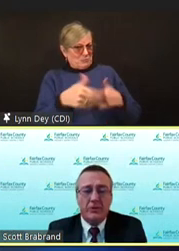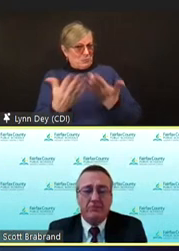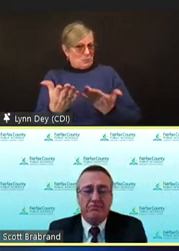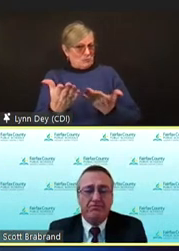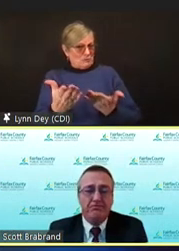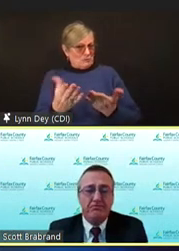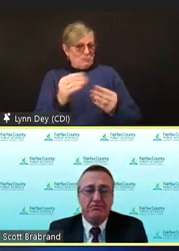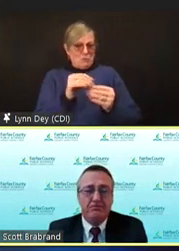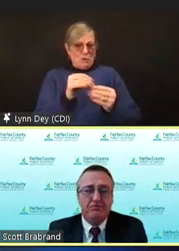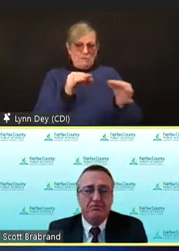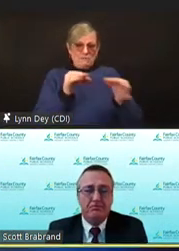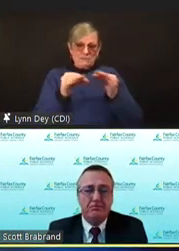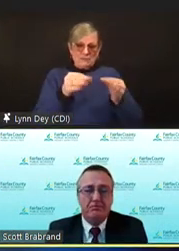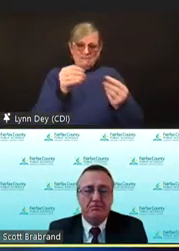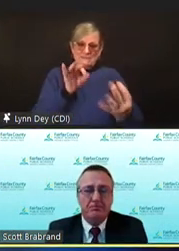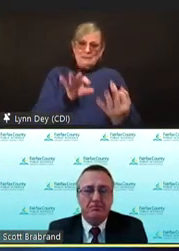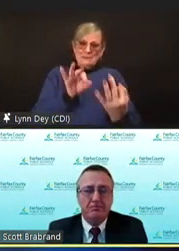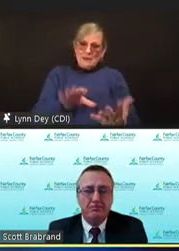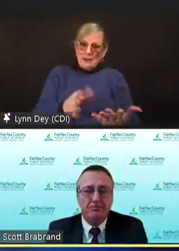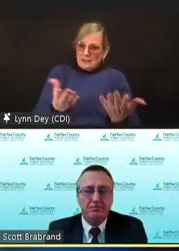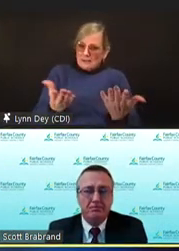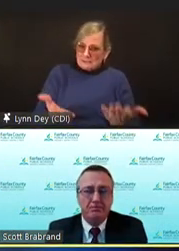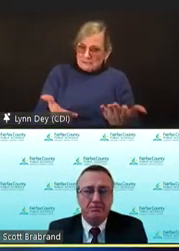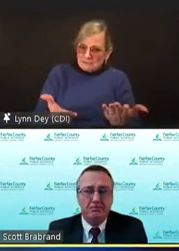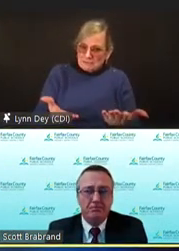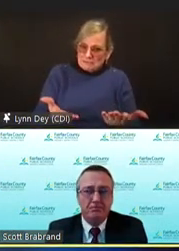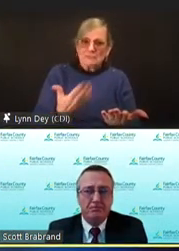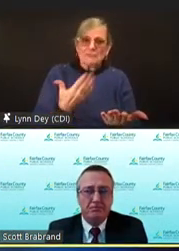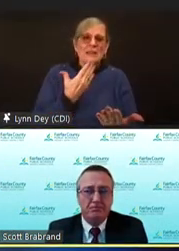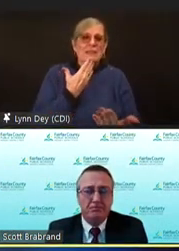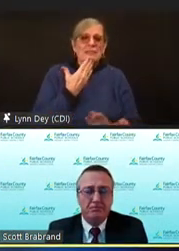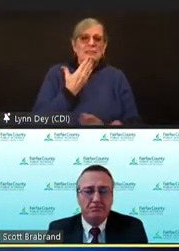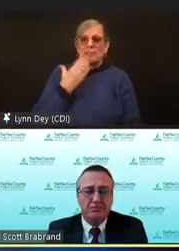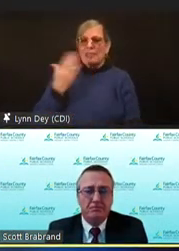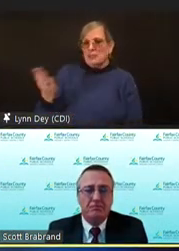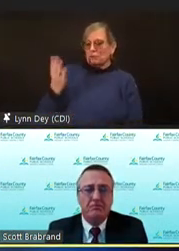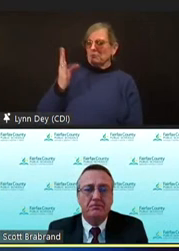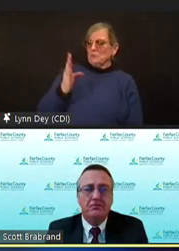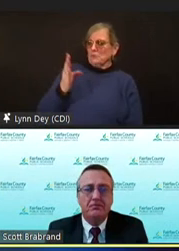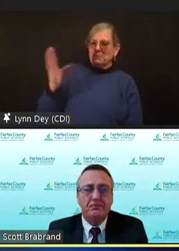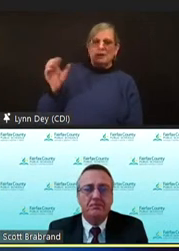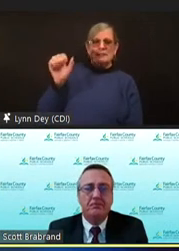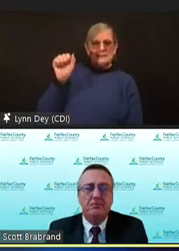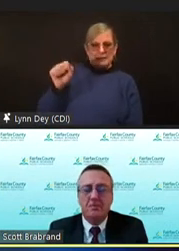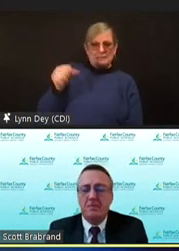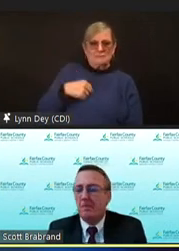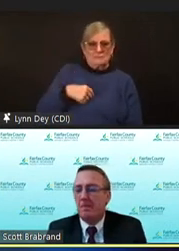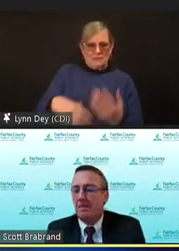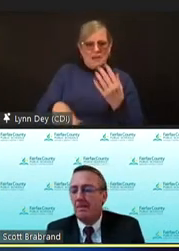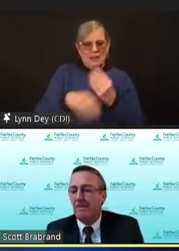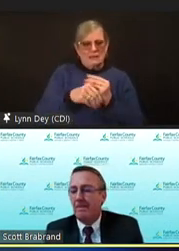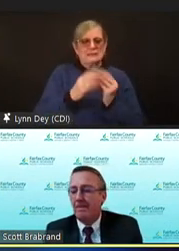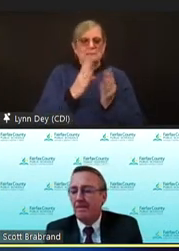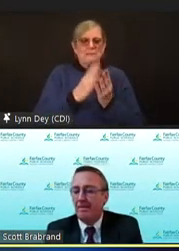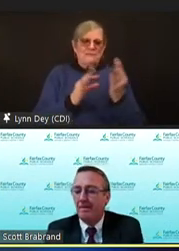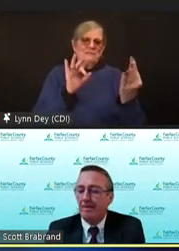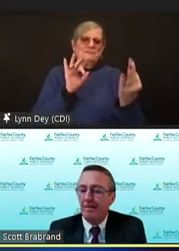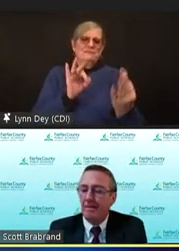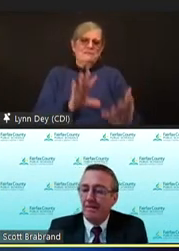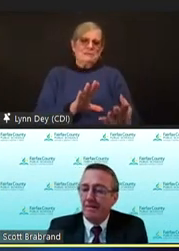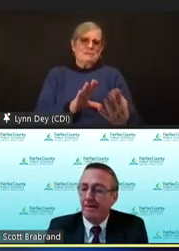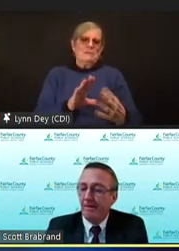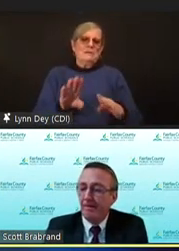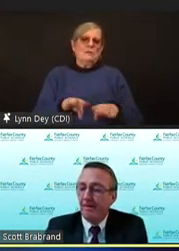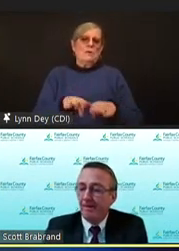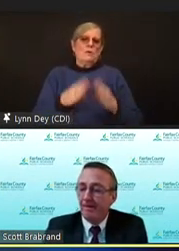questioner? Certainly, and thank you, Dr. Brayburn. I'll provide some feedback and then I certainly will open the floor to our